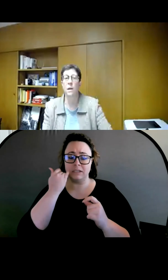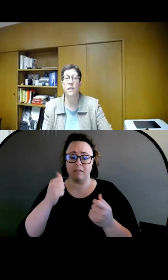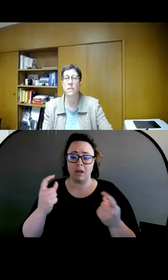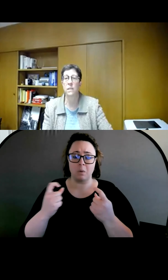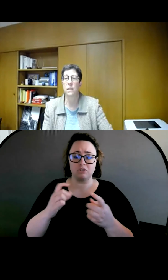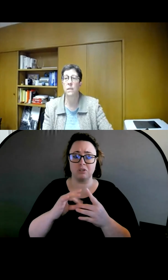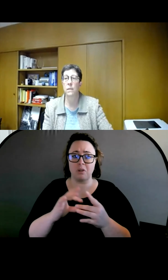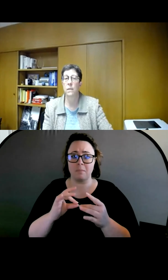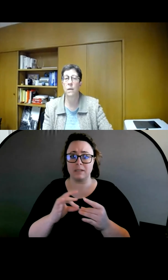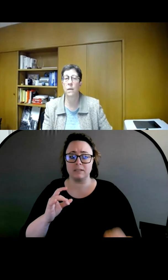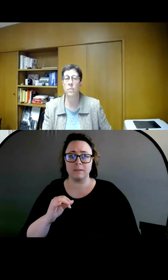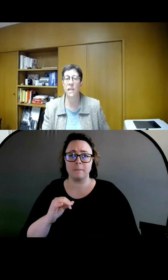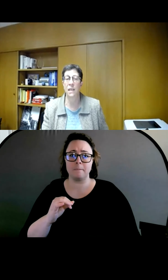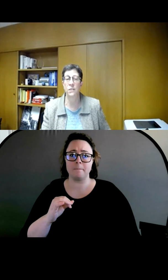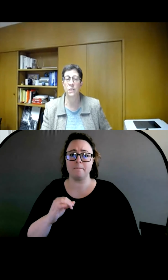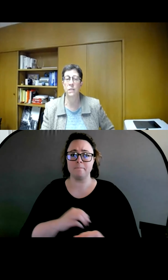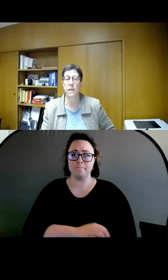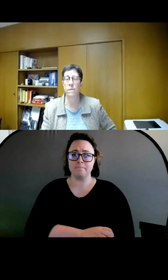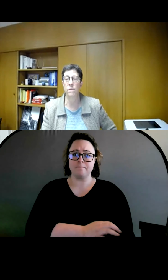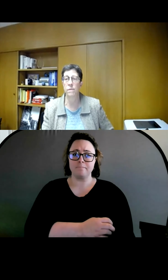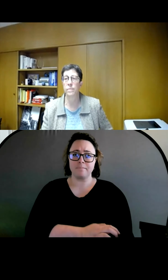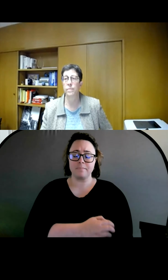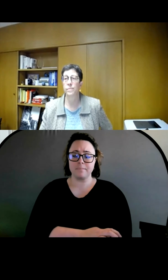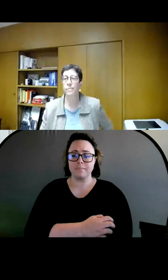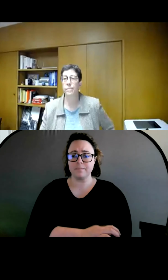or comments on medication stuff.